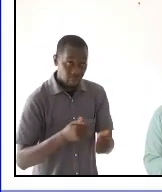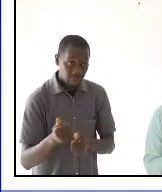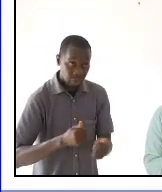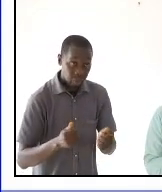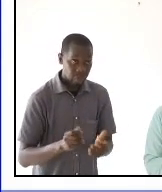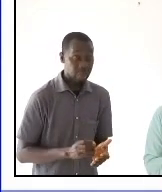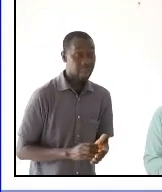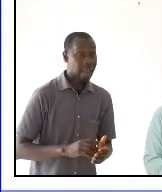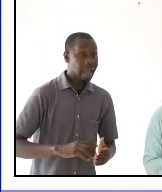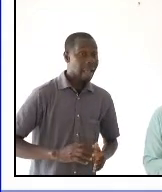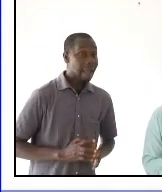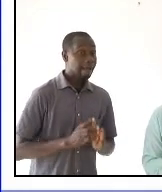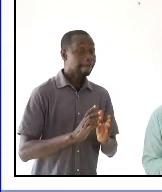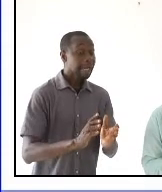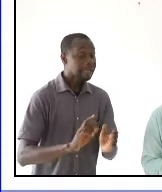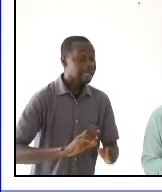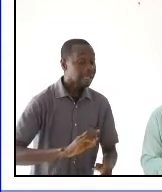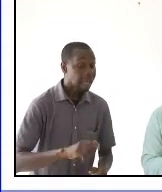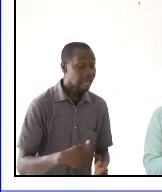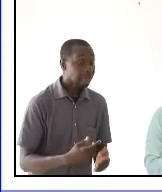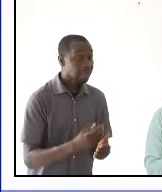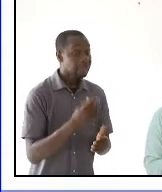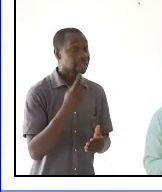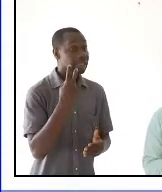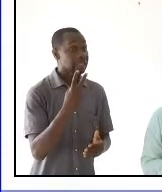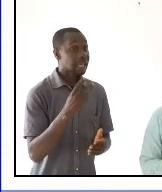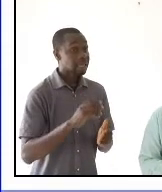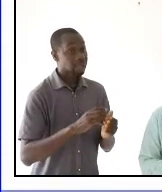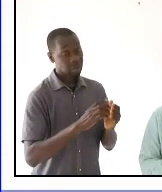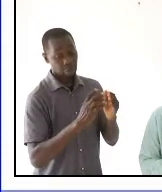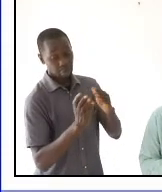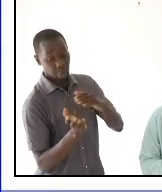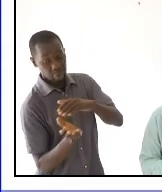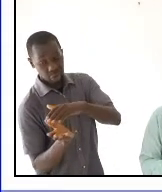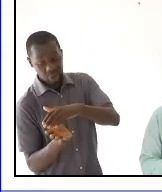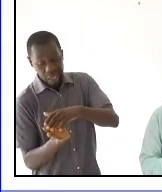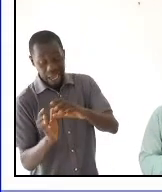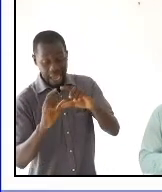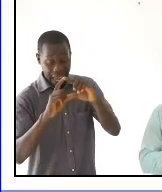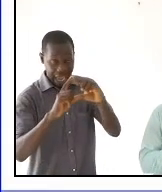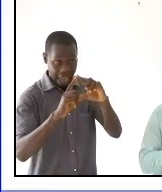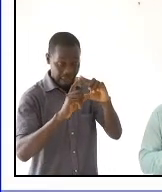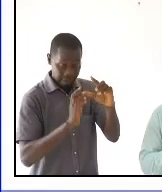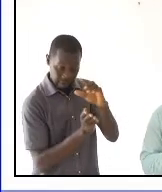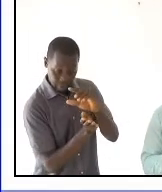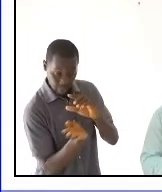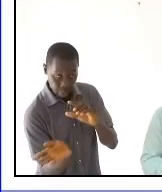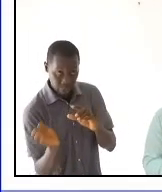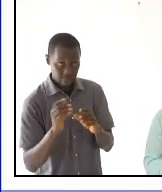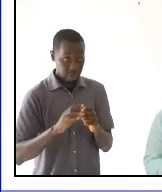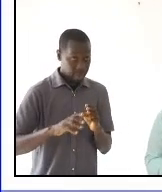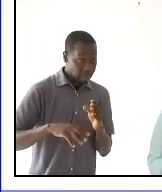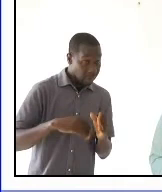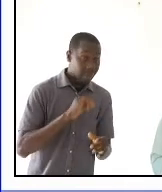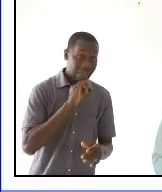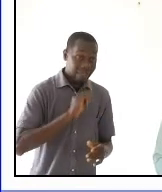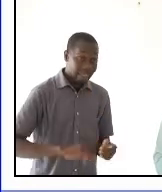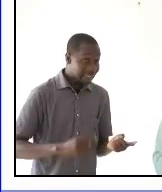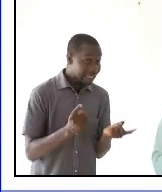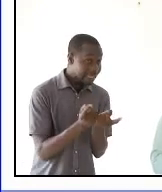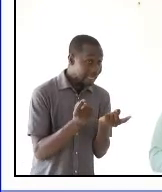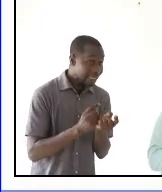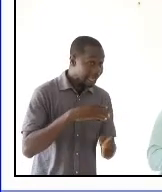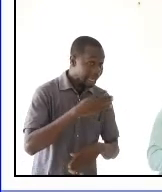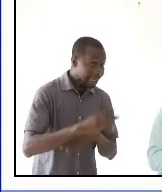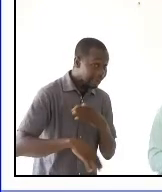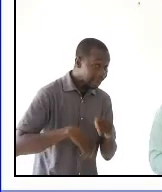birth is now happening, the second one. So the head of the baby is pushing out. Of course, some interesting things happen there,